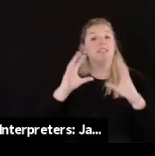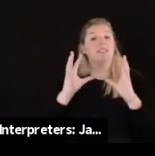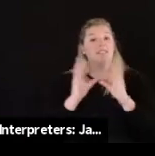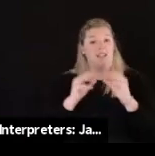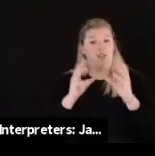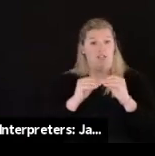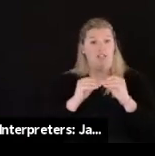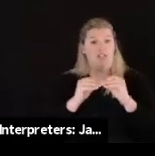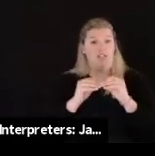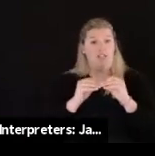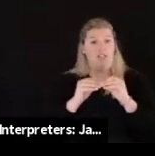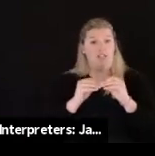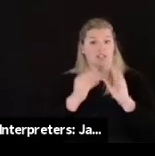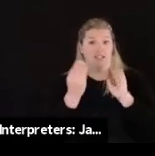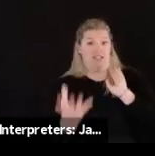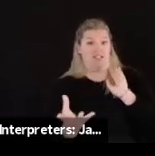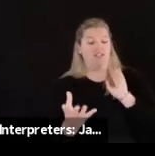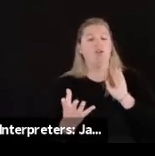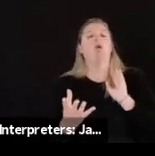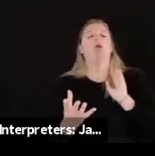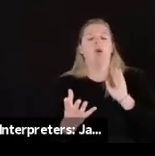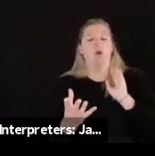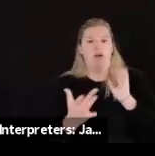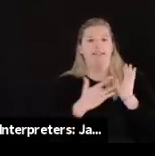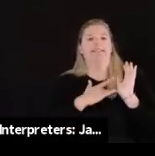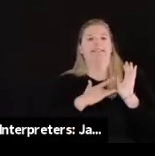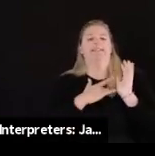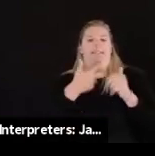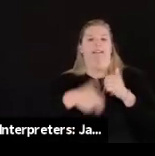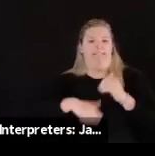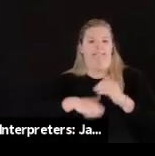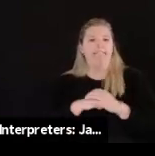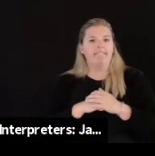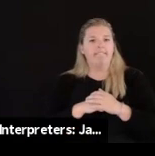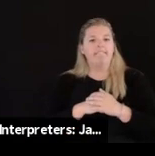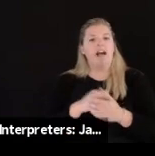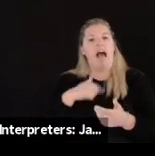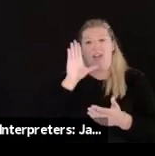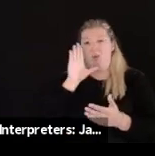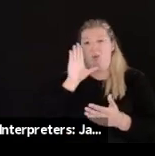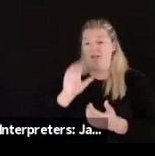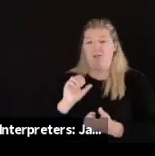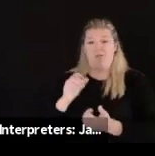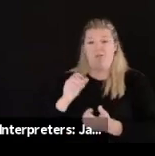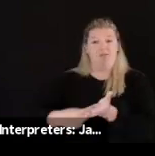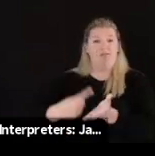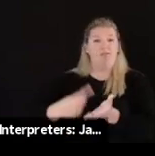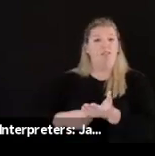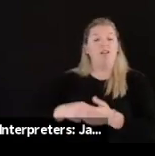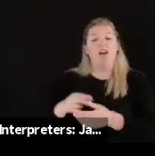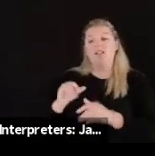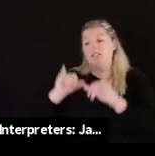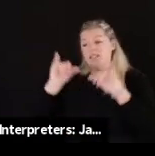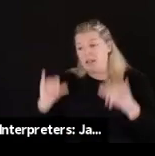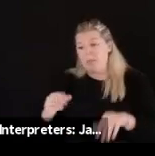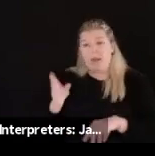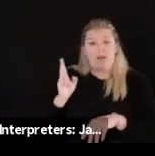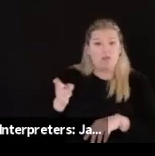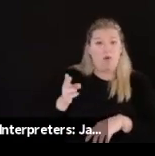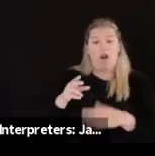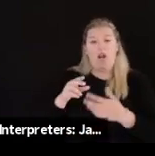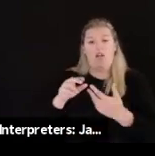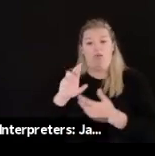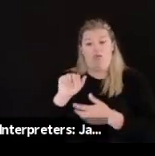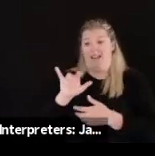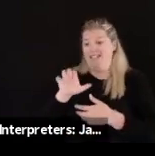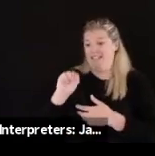be incredibly difficult. I will be addressing systemic, historic, and institutional racism and oppression. I will show